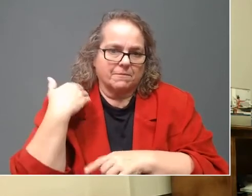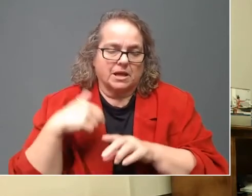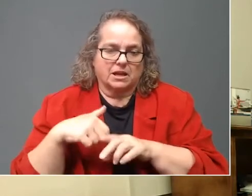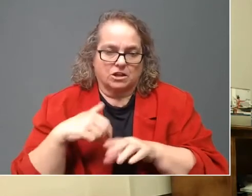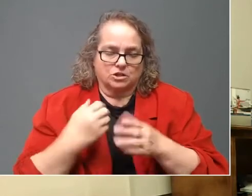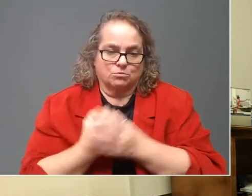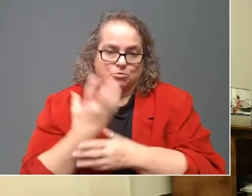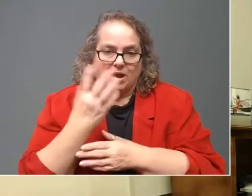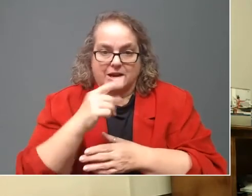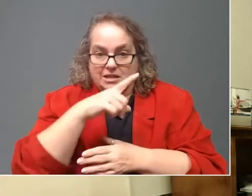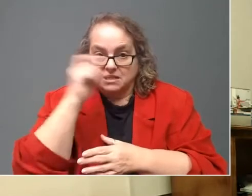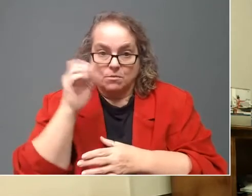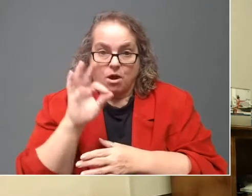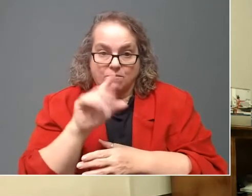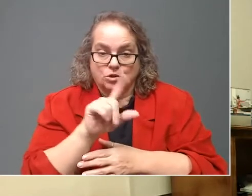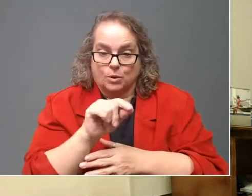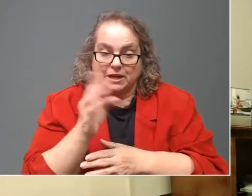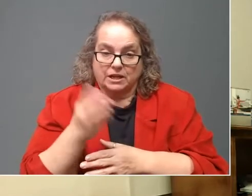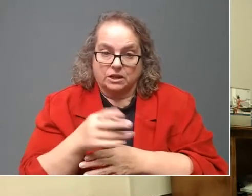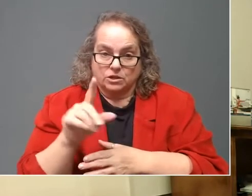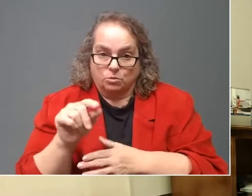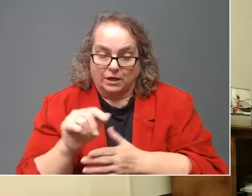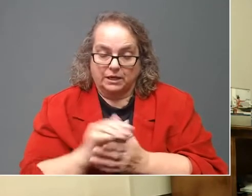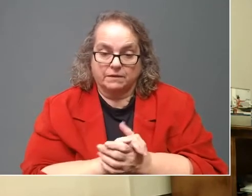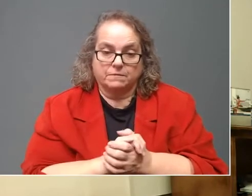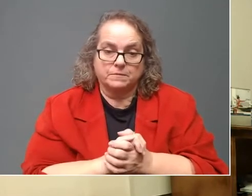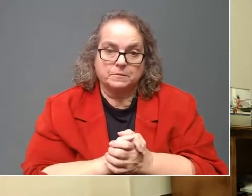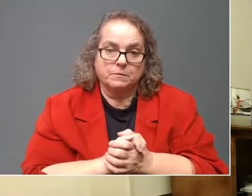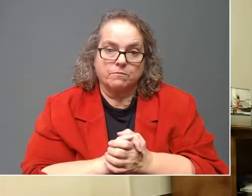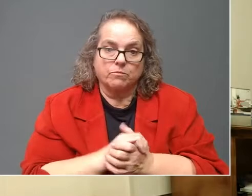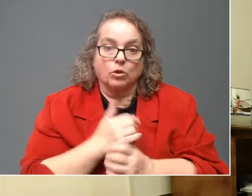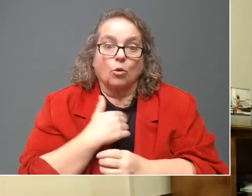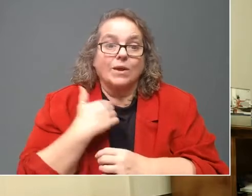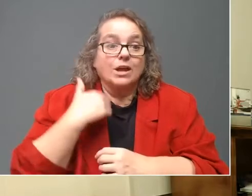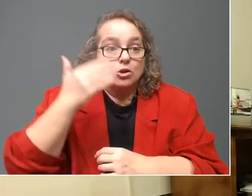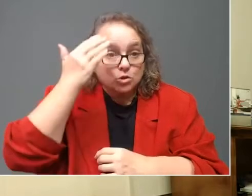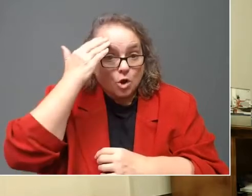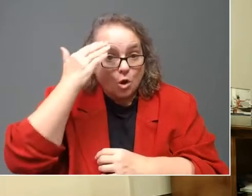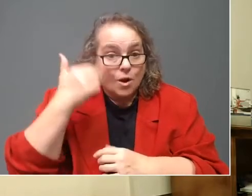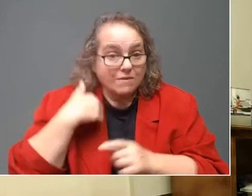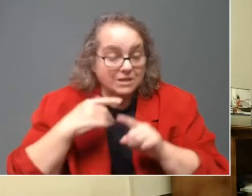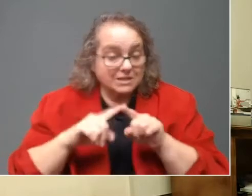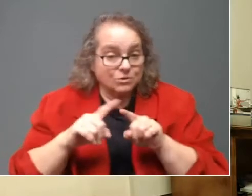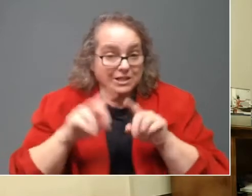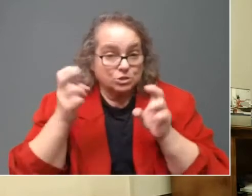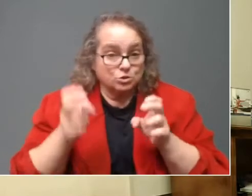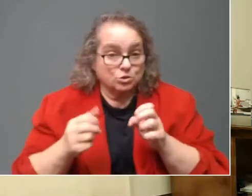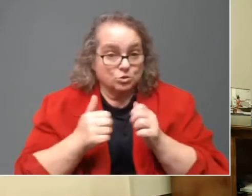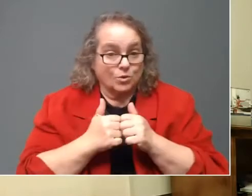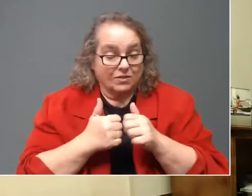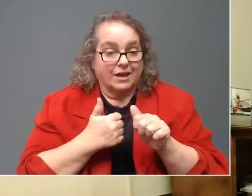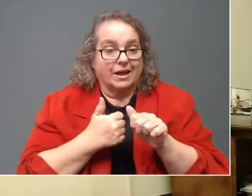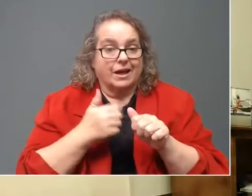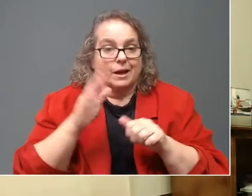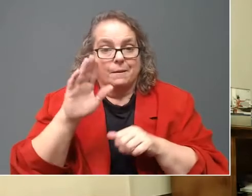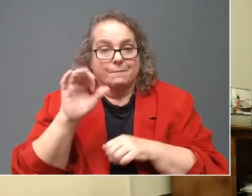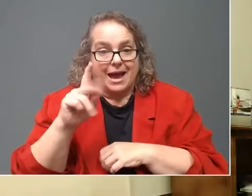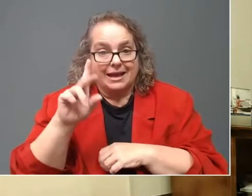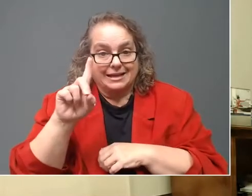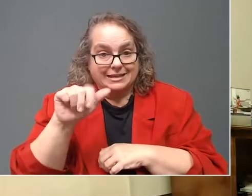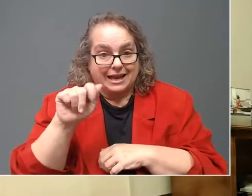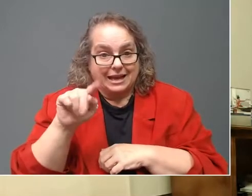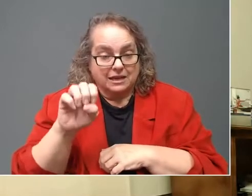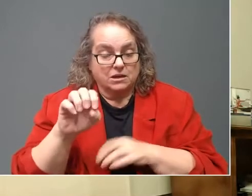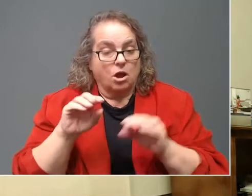of 2020. So we know that there are issues with the backdating. The Office of Unemployment is working